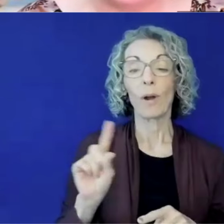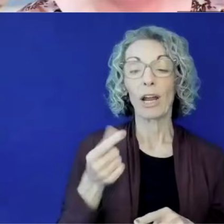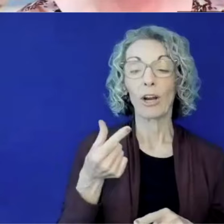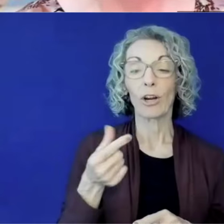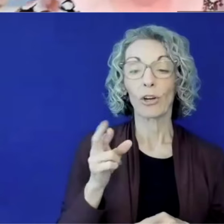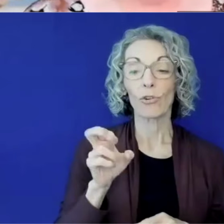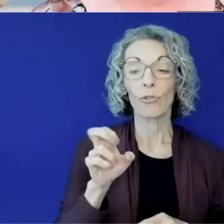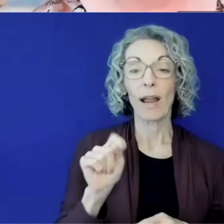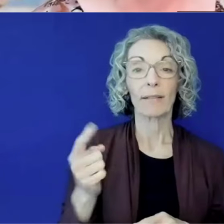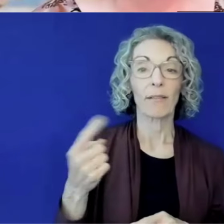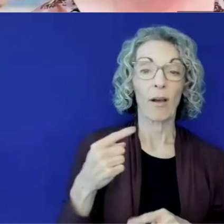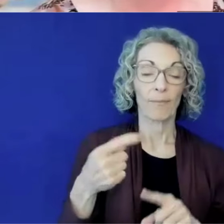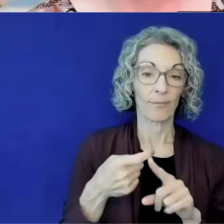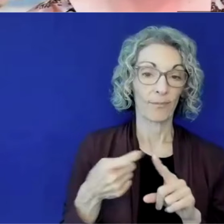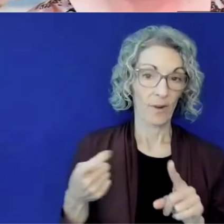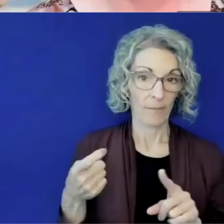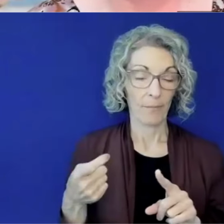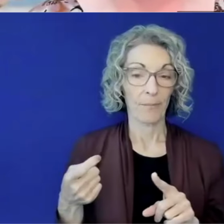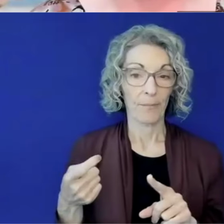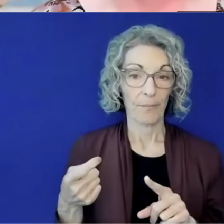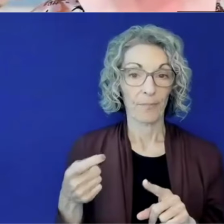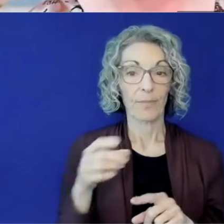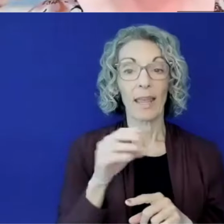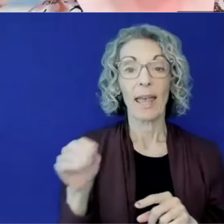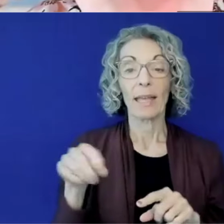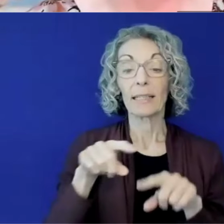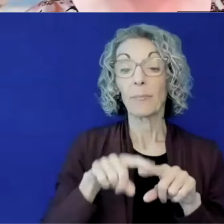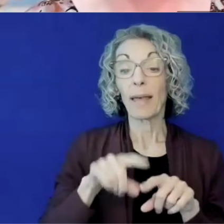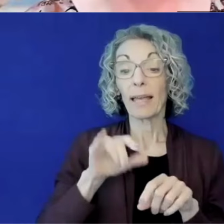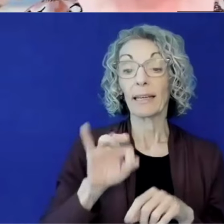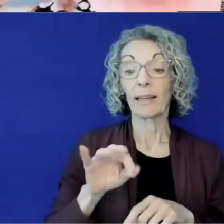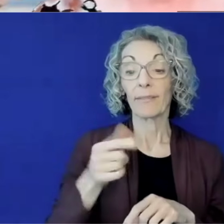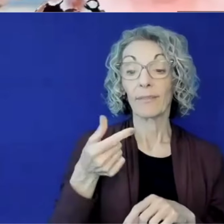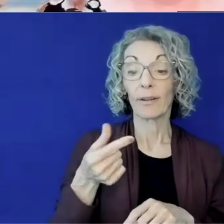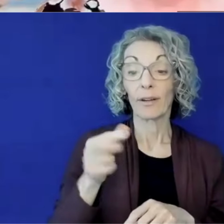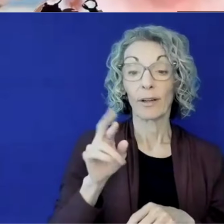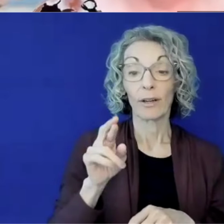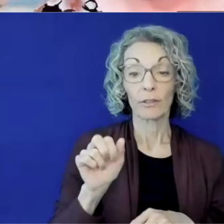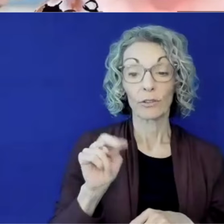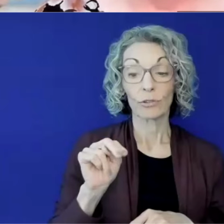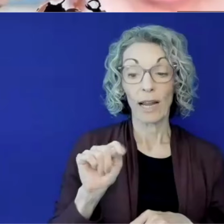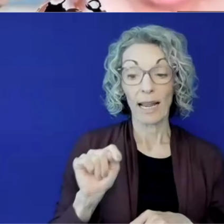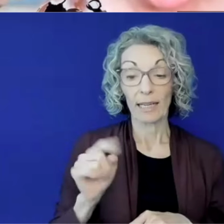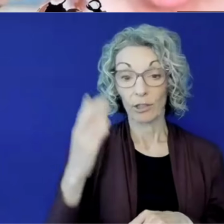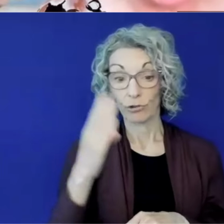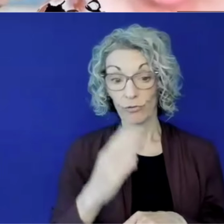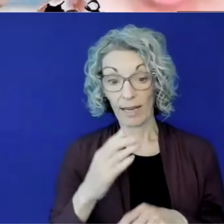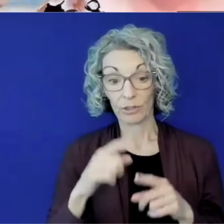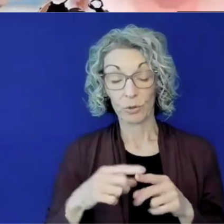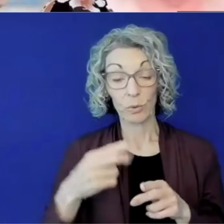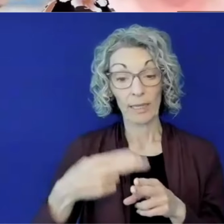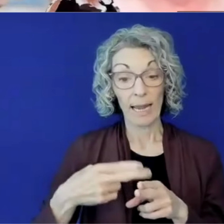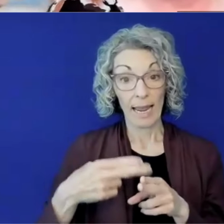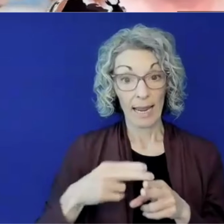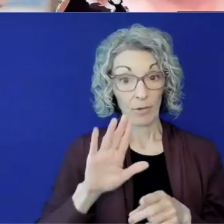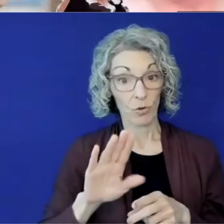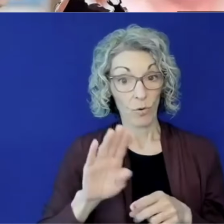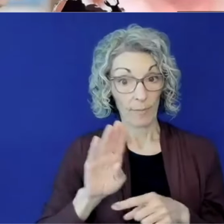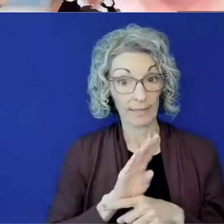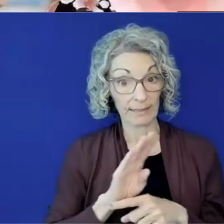that grant. It's also going to depend on whether that grant is made directly in the name of your business, in which case